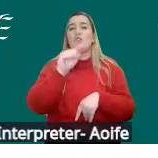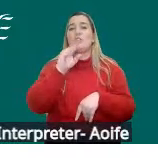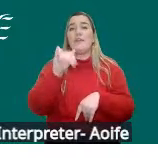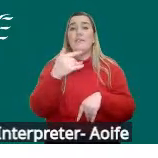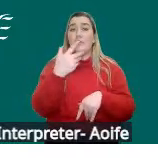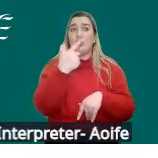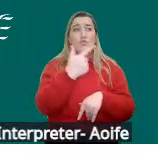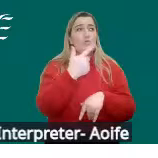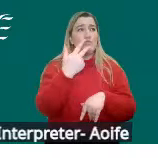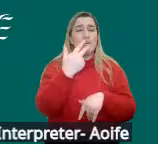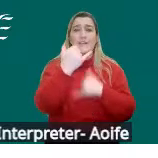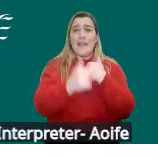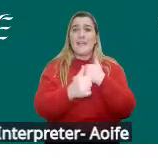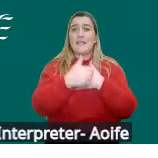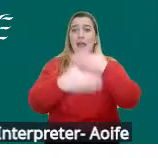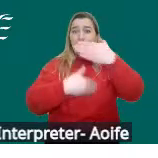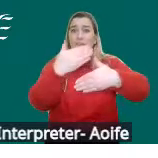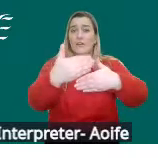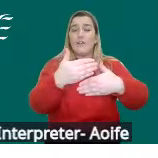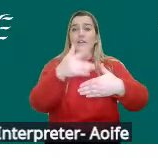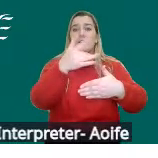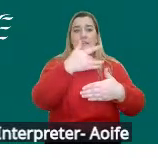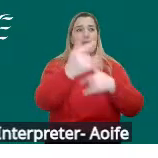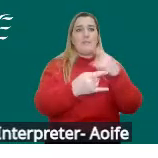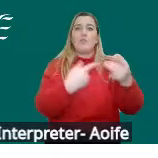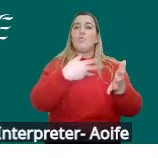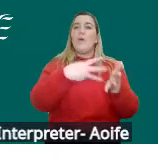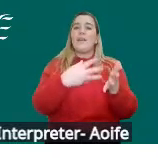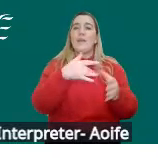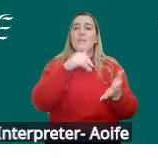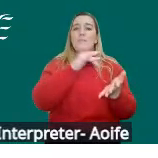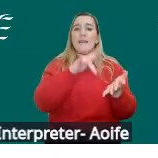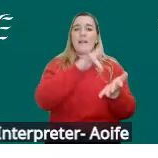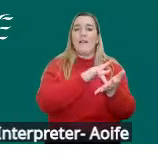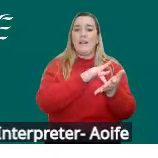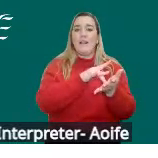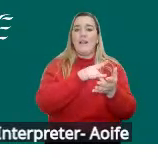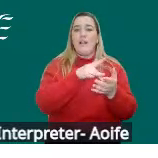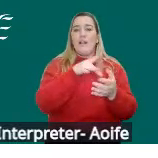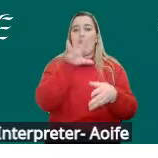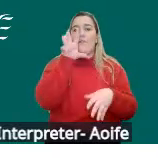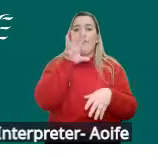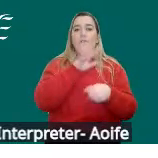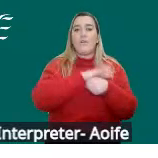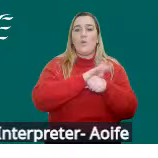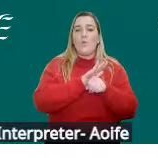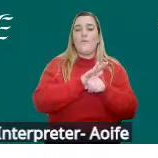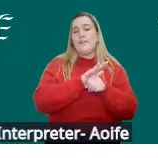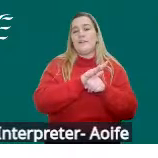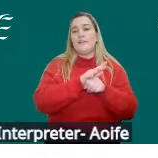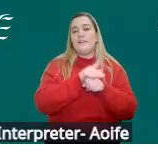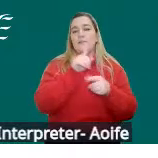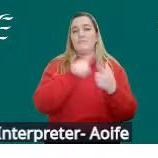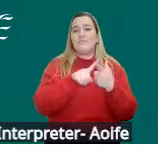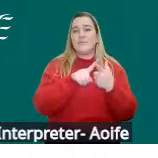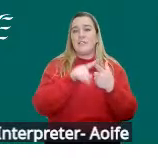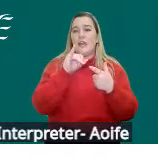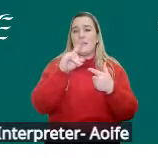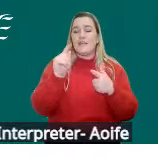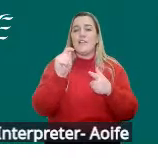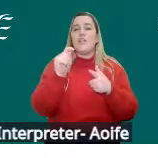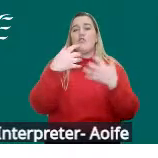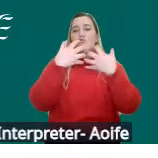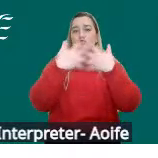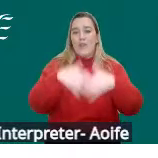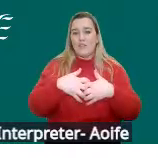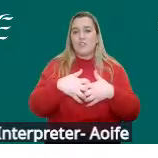And it kind of all happened in the middle of COVID, in the middle of a very difficult time for GPs because there was all sorts of crashes with the IT systems, etc. And we couldn't